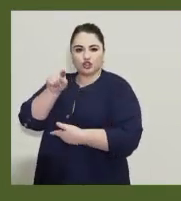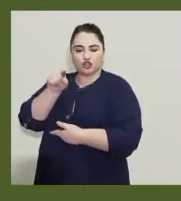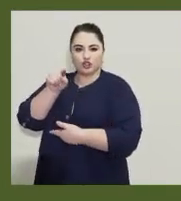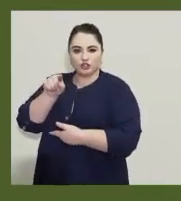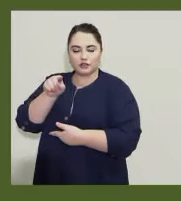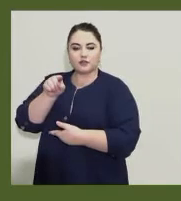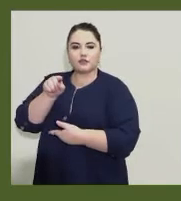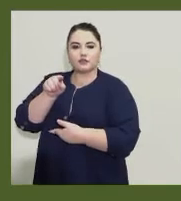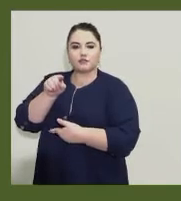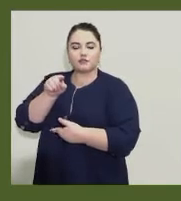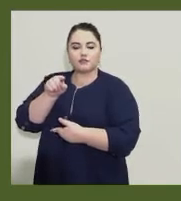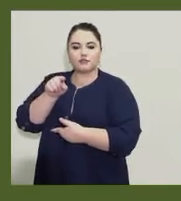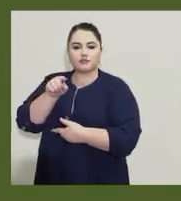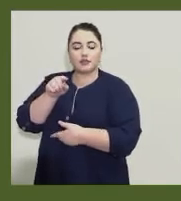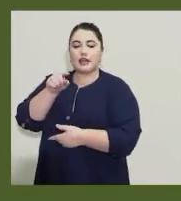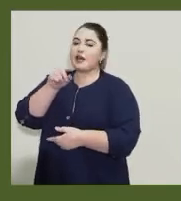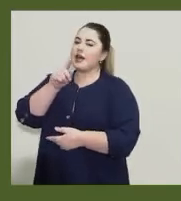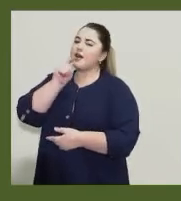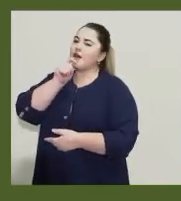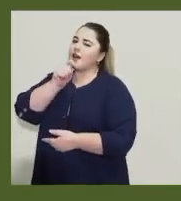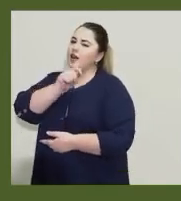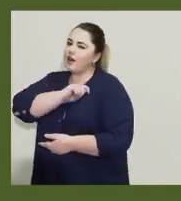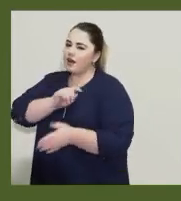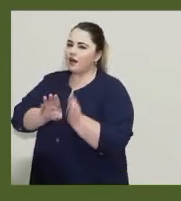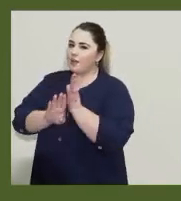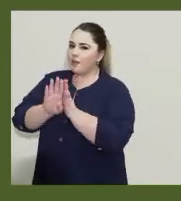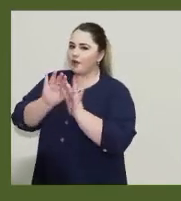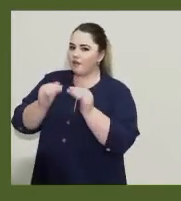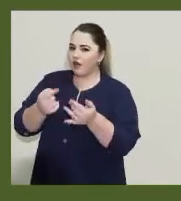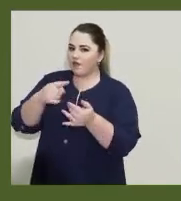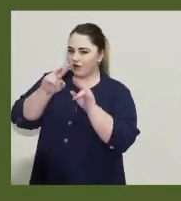or this learner, he or she, improve the